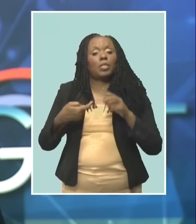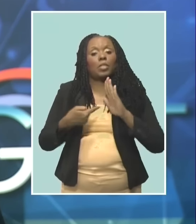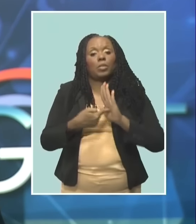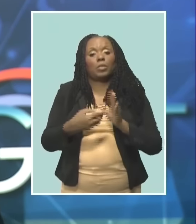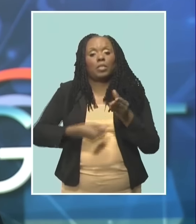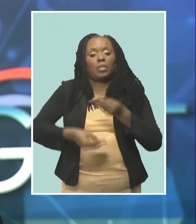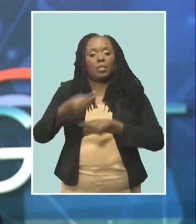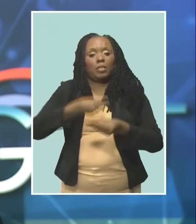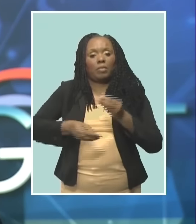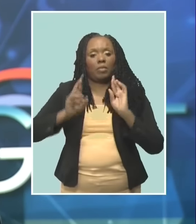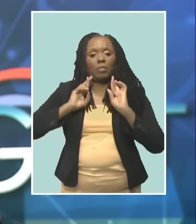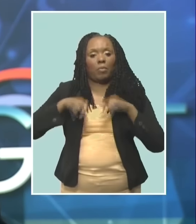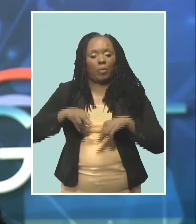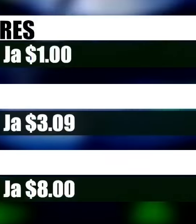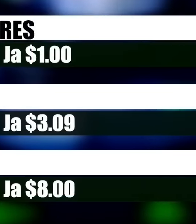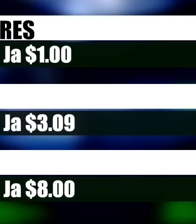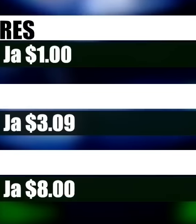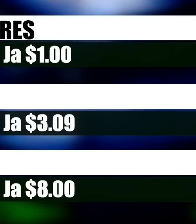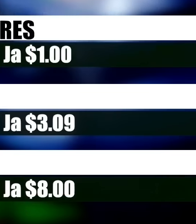trading report.